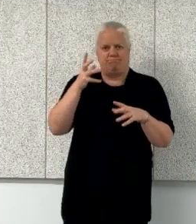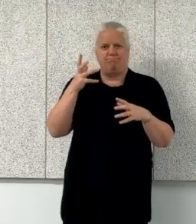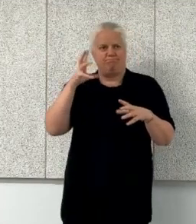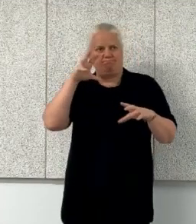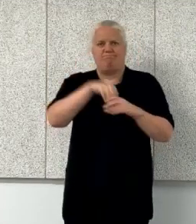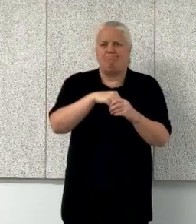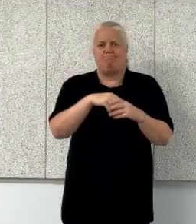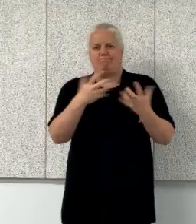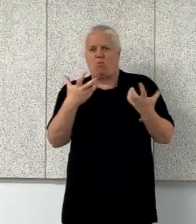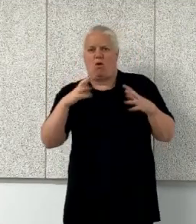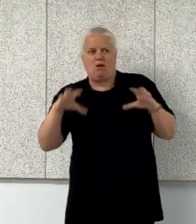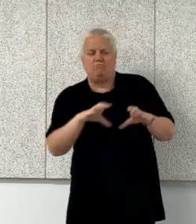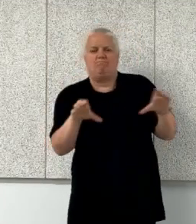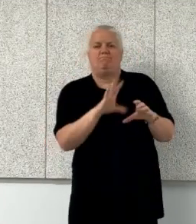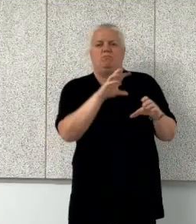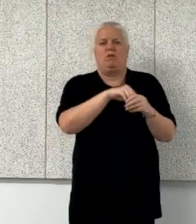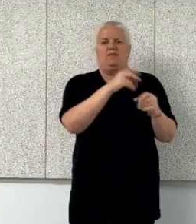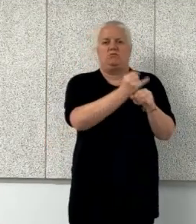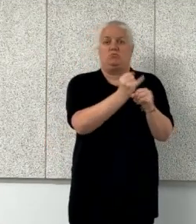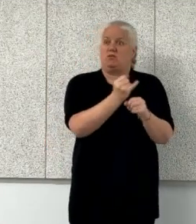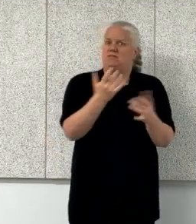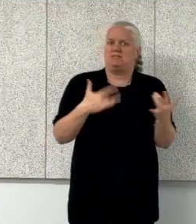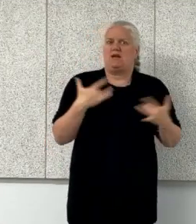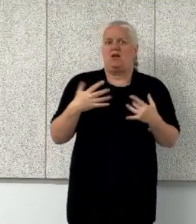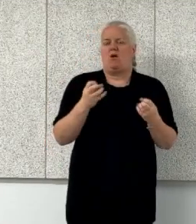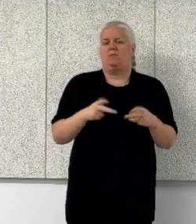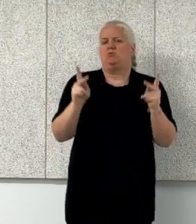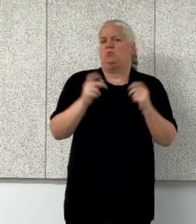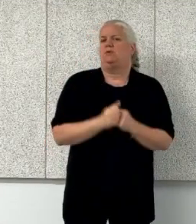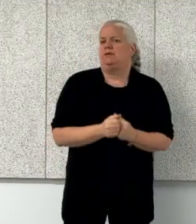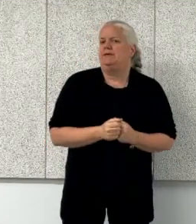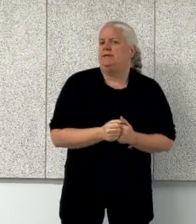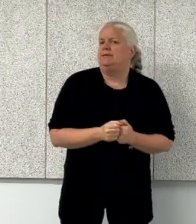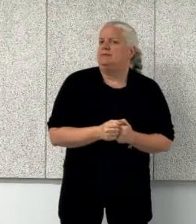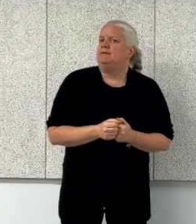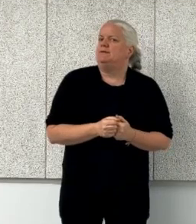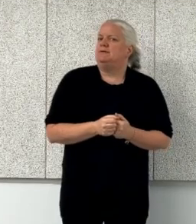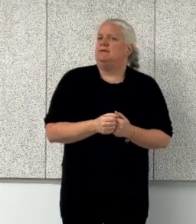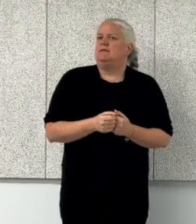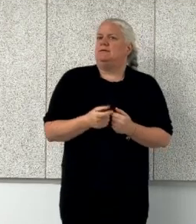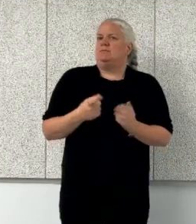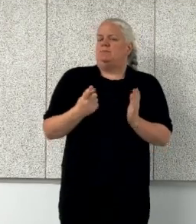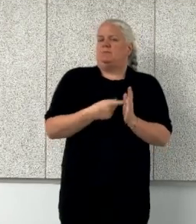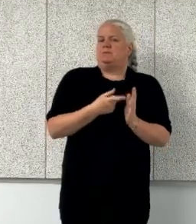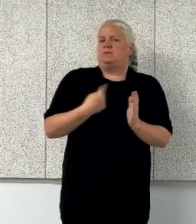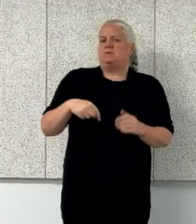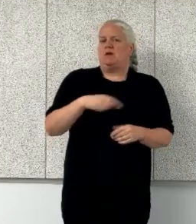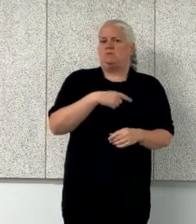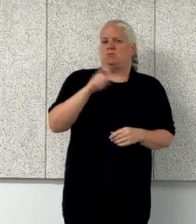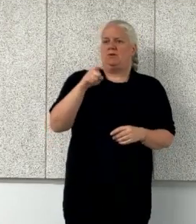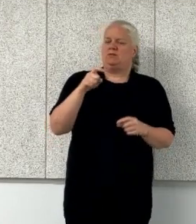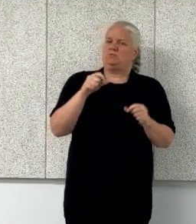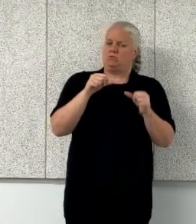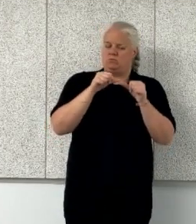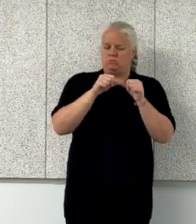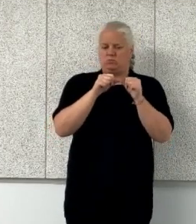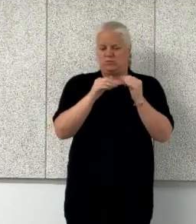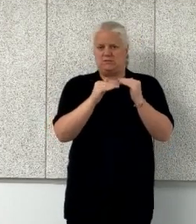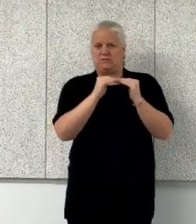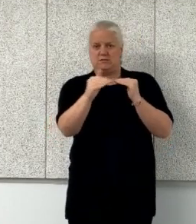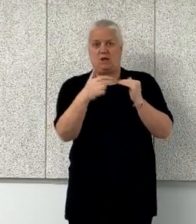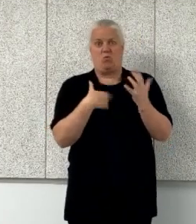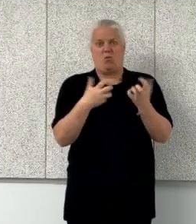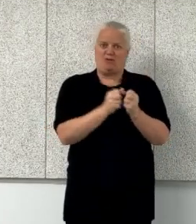exciting opportunity there because, you know, of course, we all want to be in a growth mindset. Sometimes we need to sustain, and we are, I think, in a little